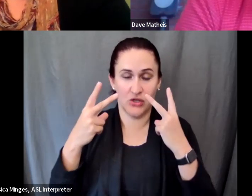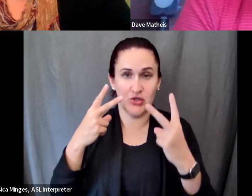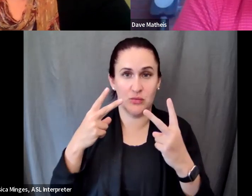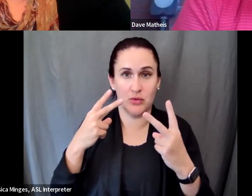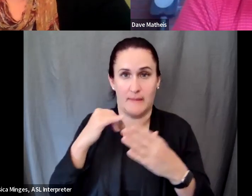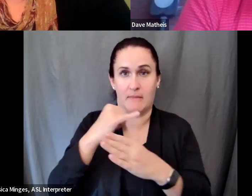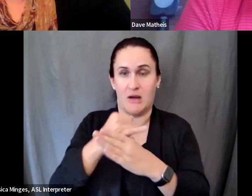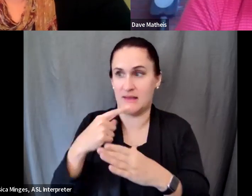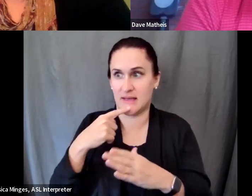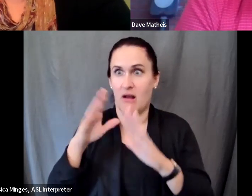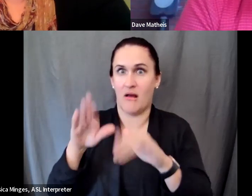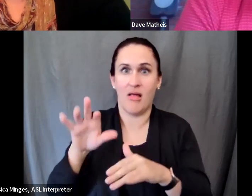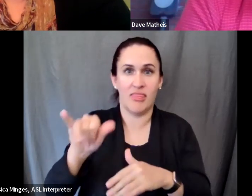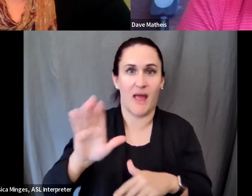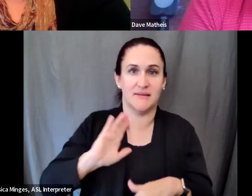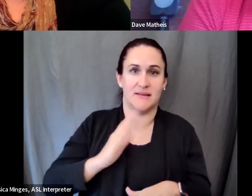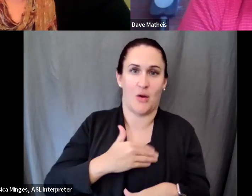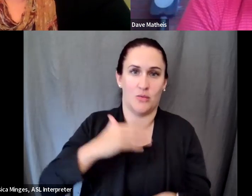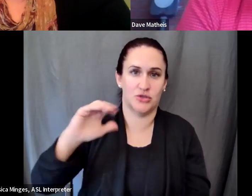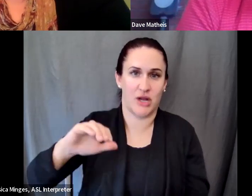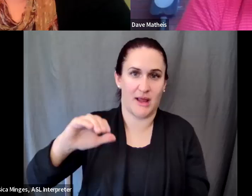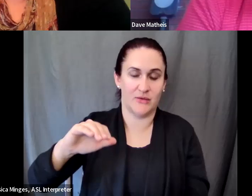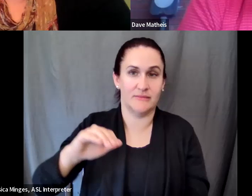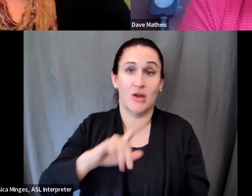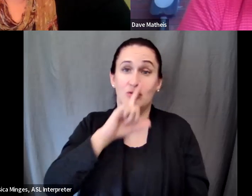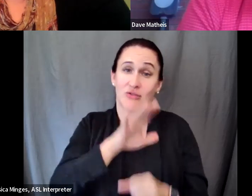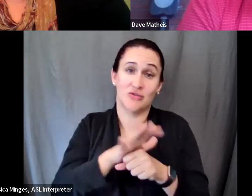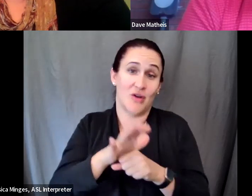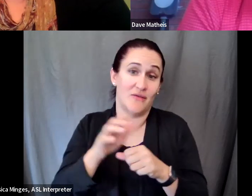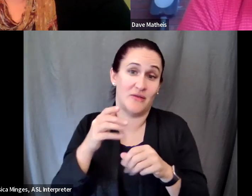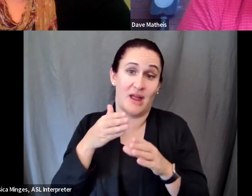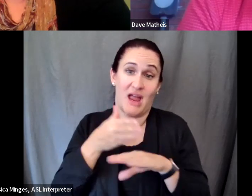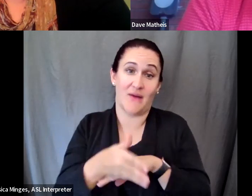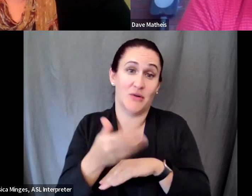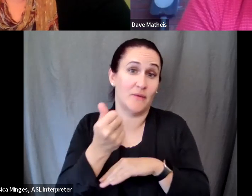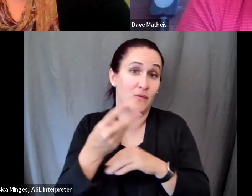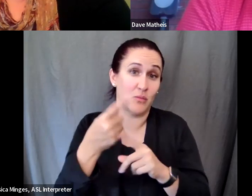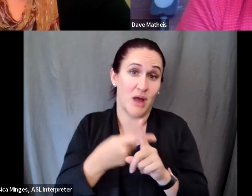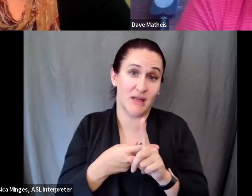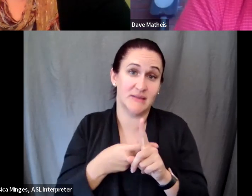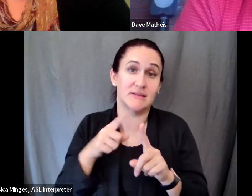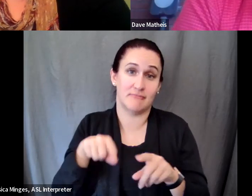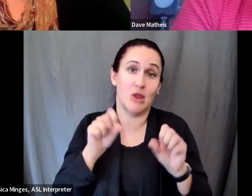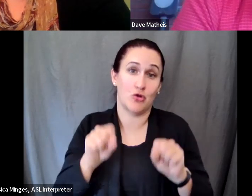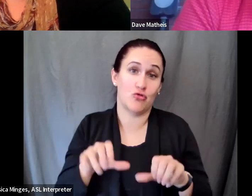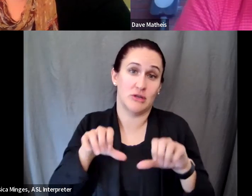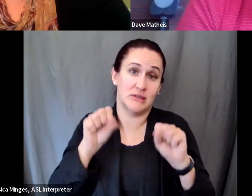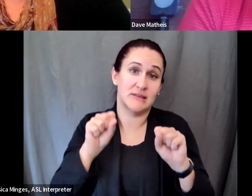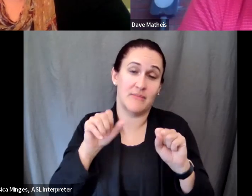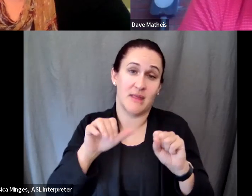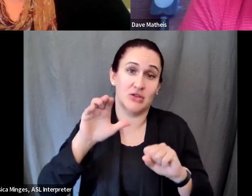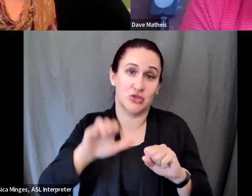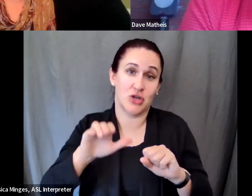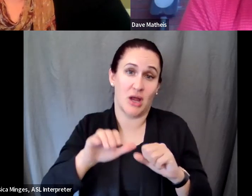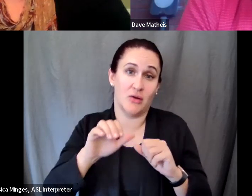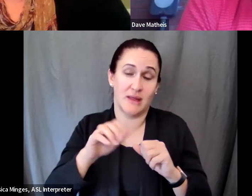child. And sure enough, after a few months, they were able to adopt the child they had saw